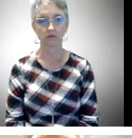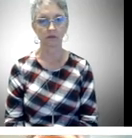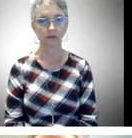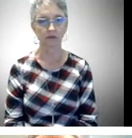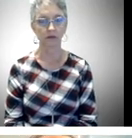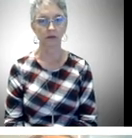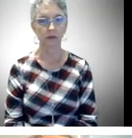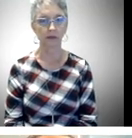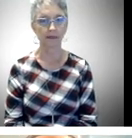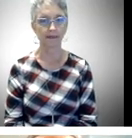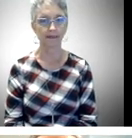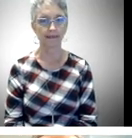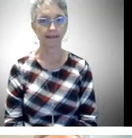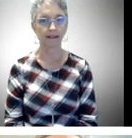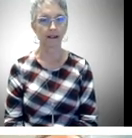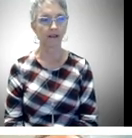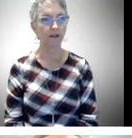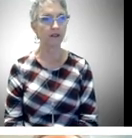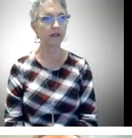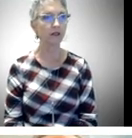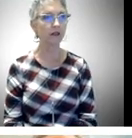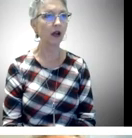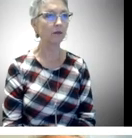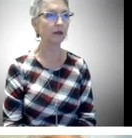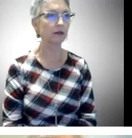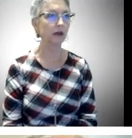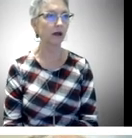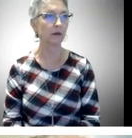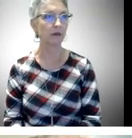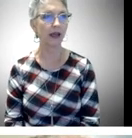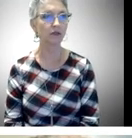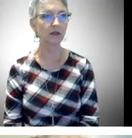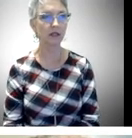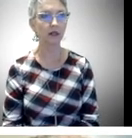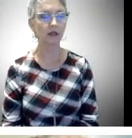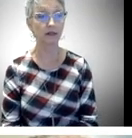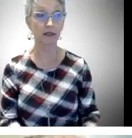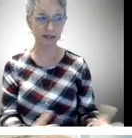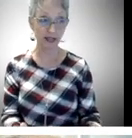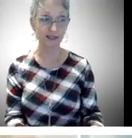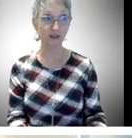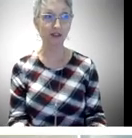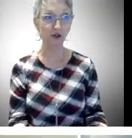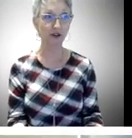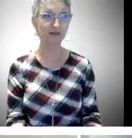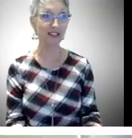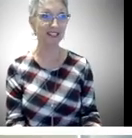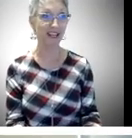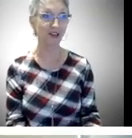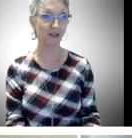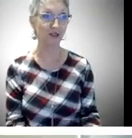not the person. There's another comment, that says,